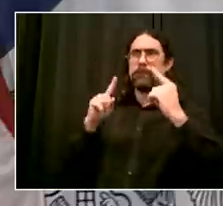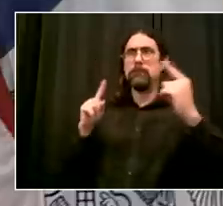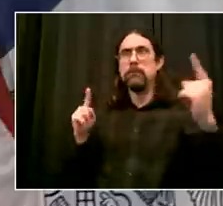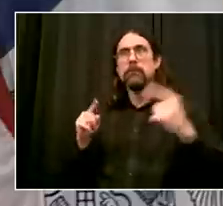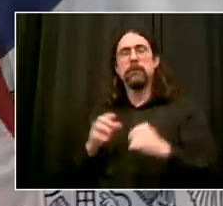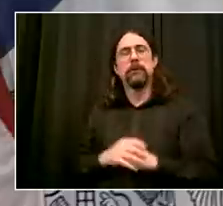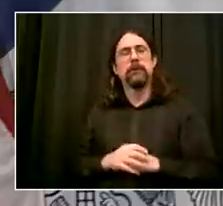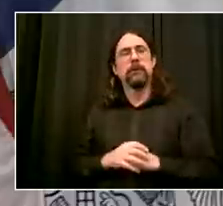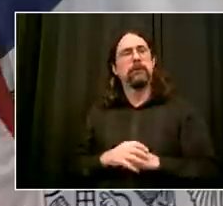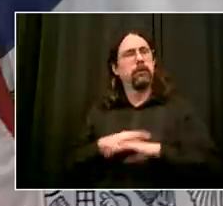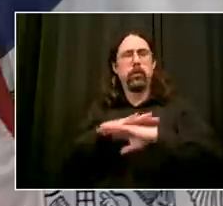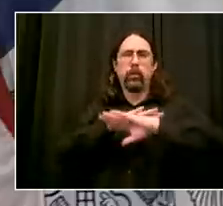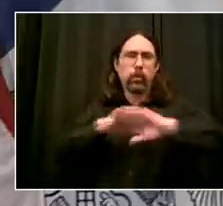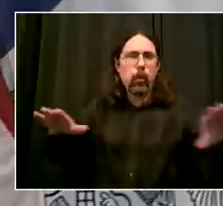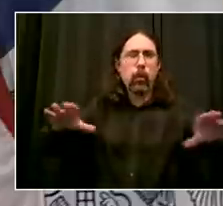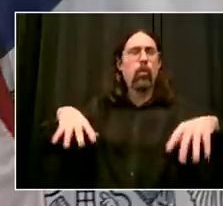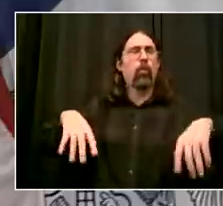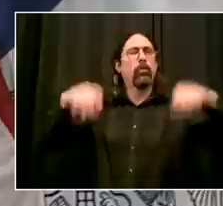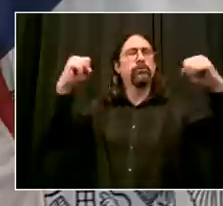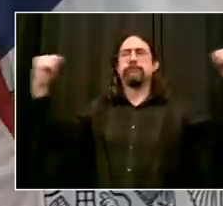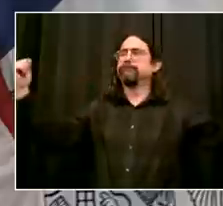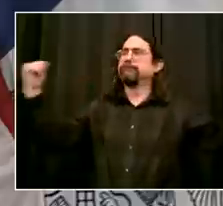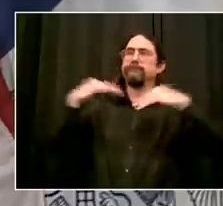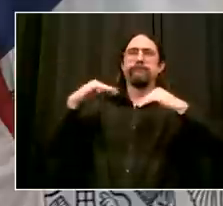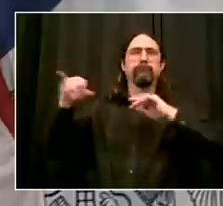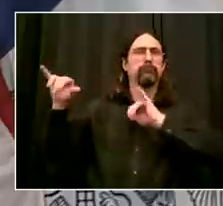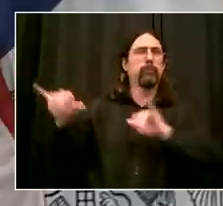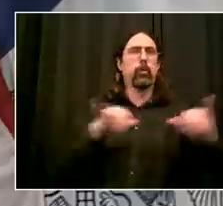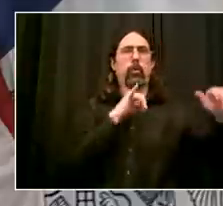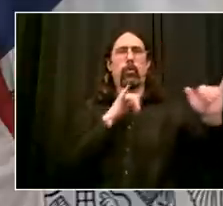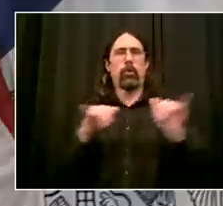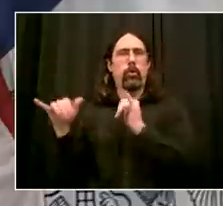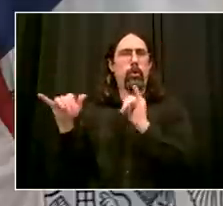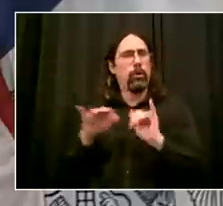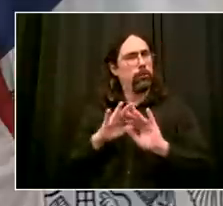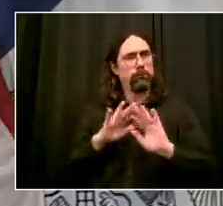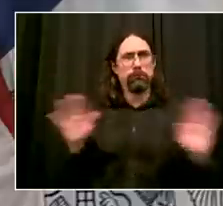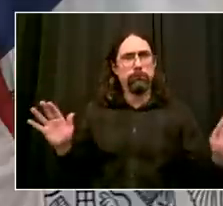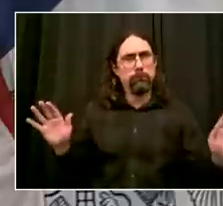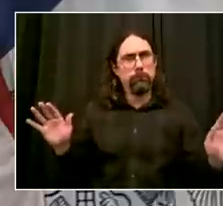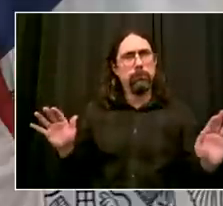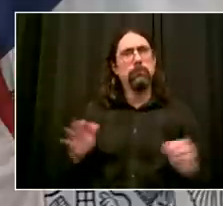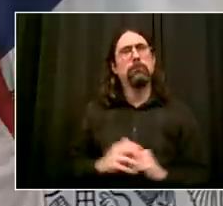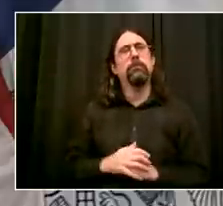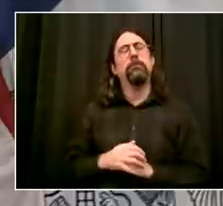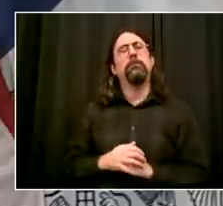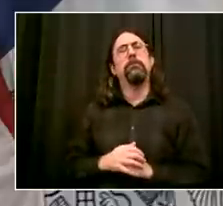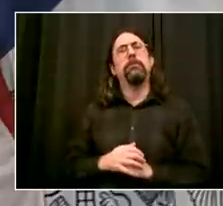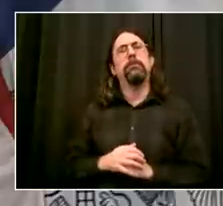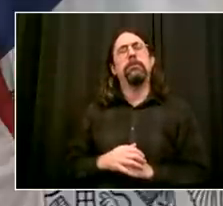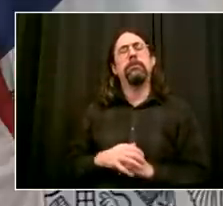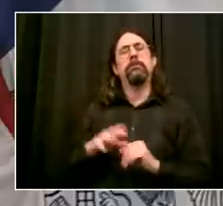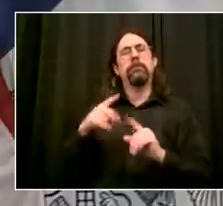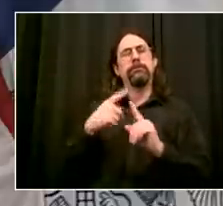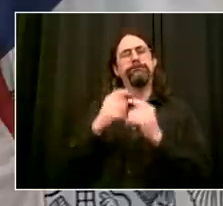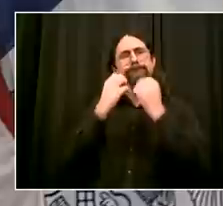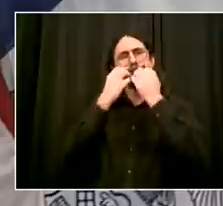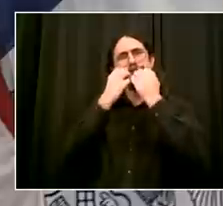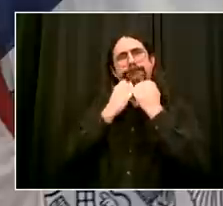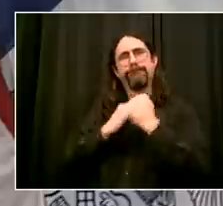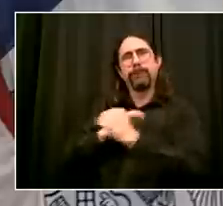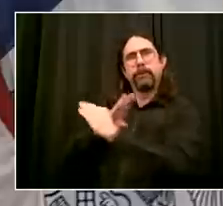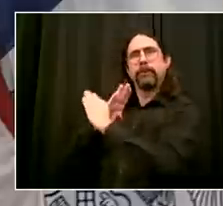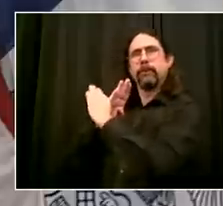safe and protecting our elders, protecting people with pre-existing conditions. We have to do all those things. We have to do them